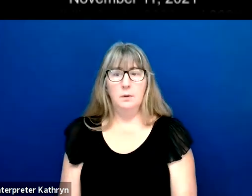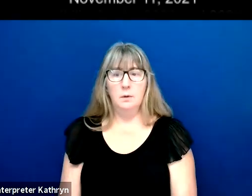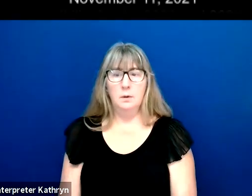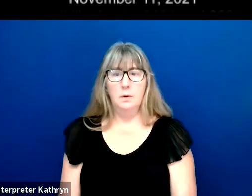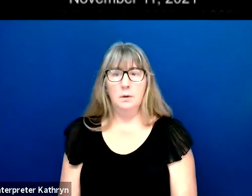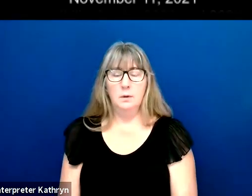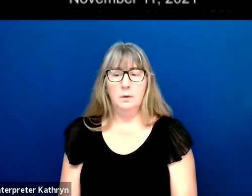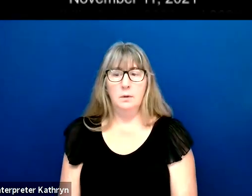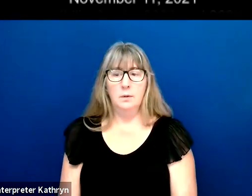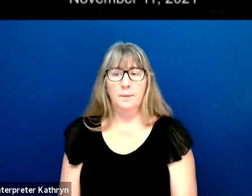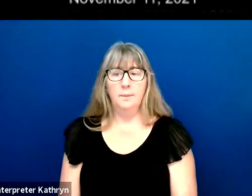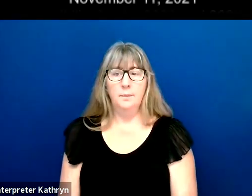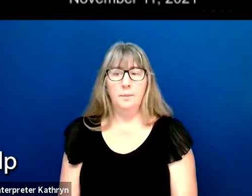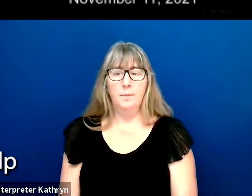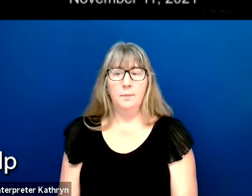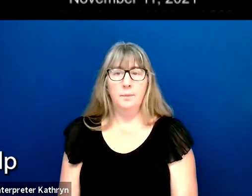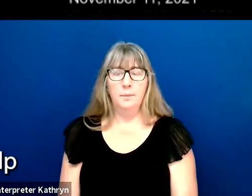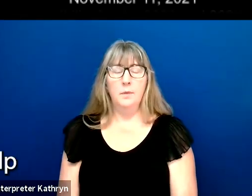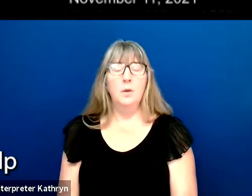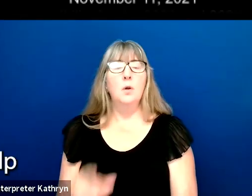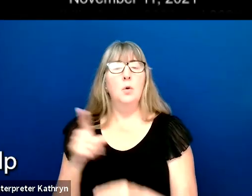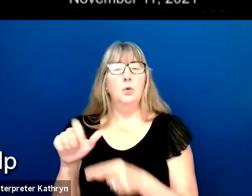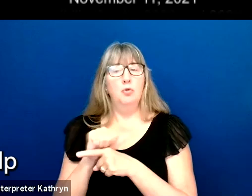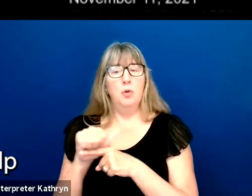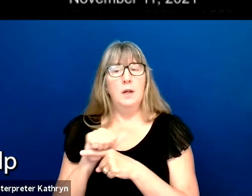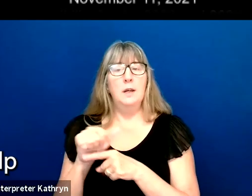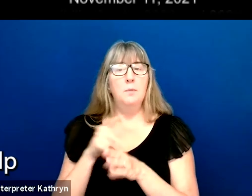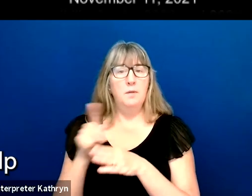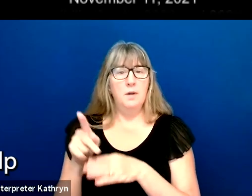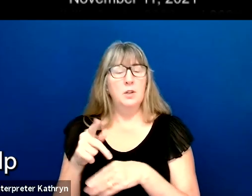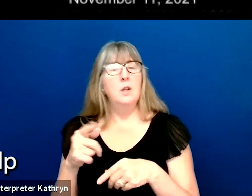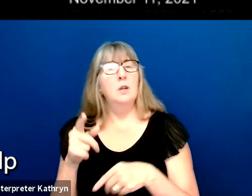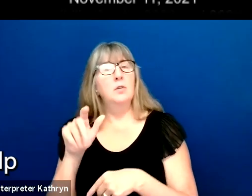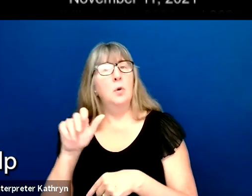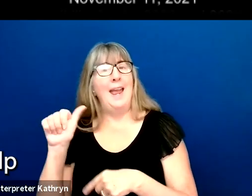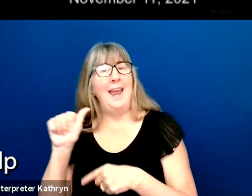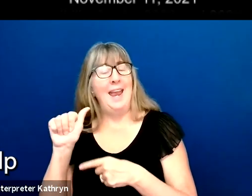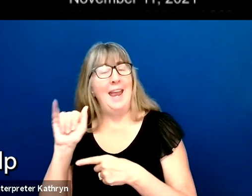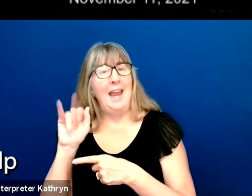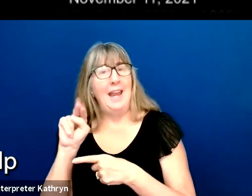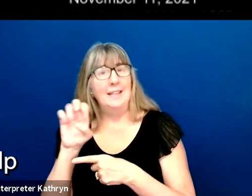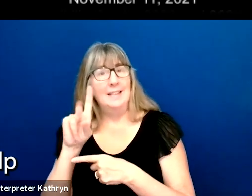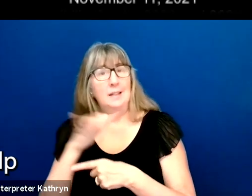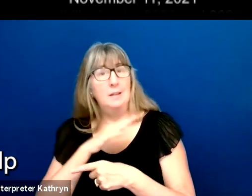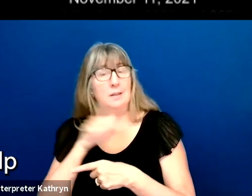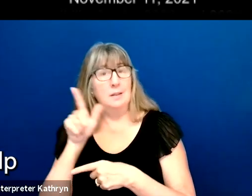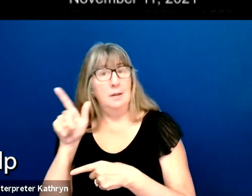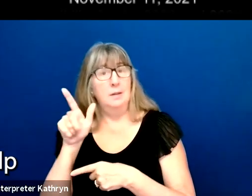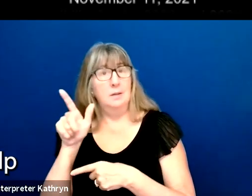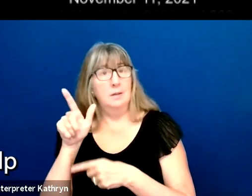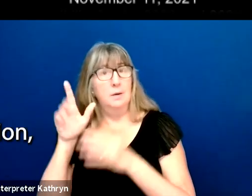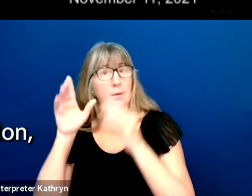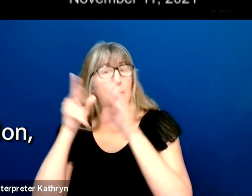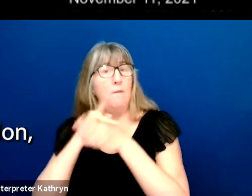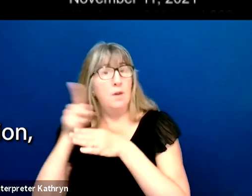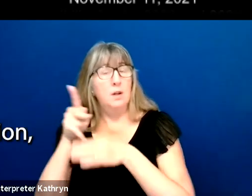of the trainee in the profession. So Ainsley is my supervisor, I'm the trainee, and Ainsley's role is to